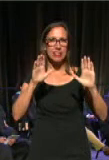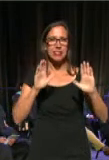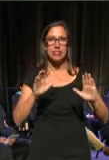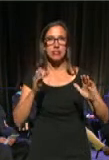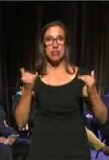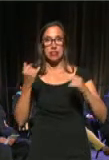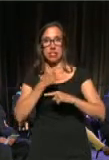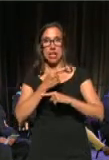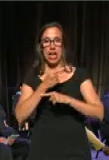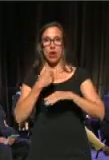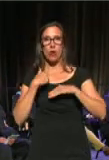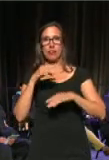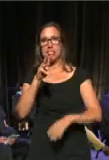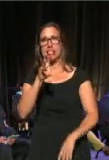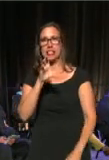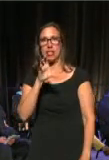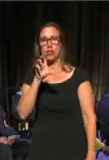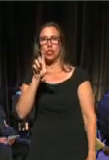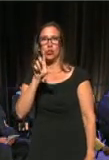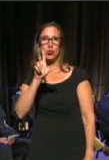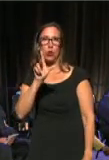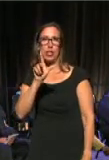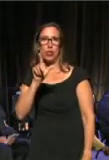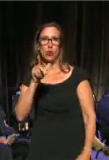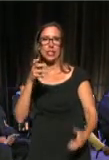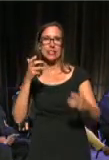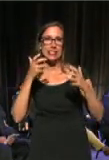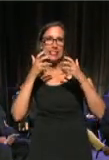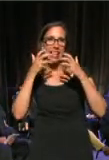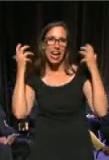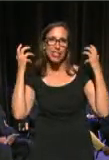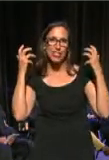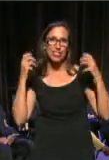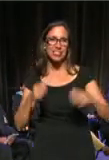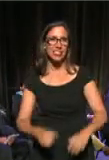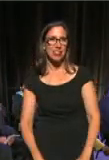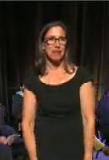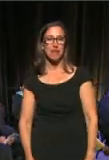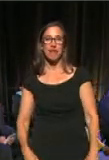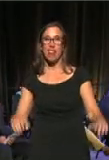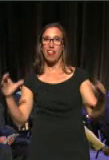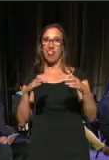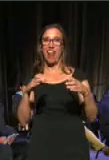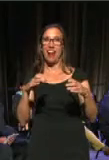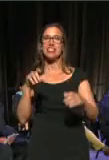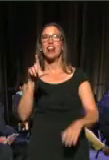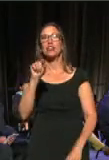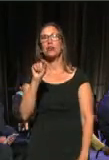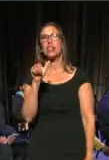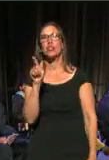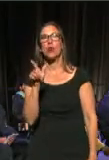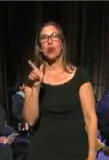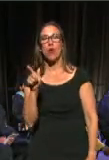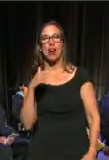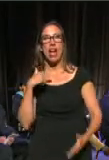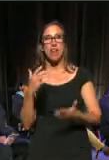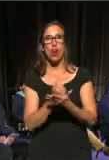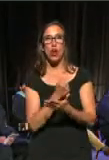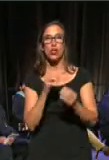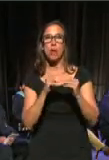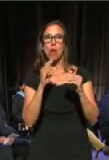are graduating 623 Tigers. The class of 2021 has earned